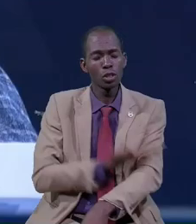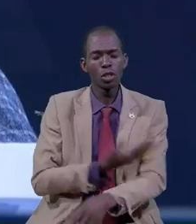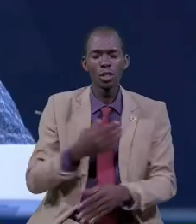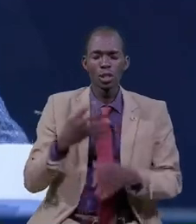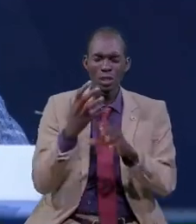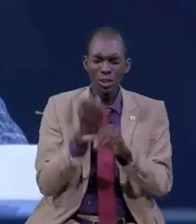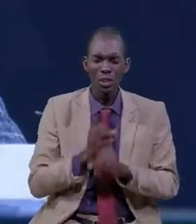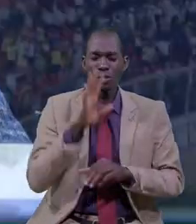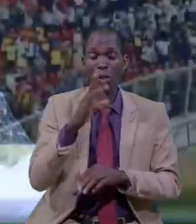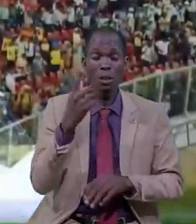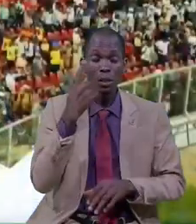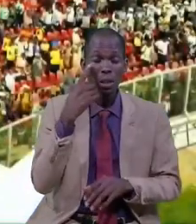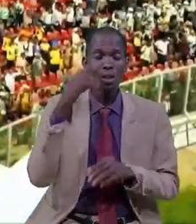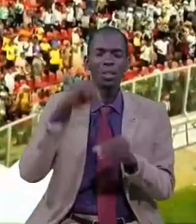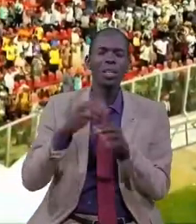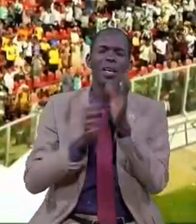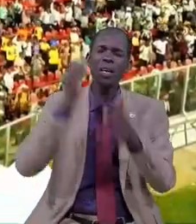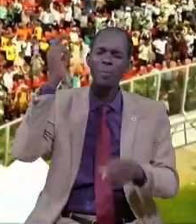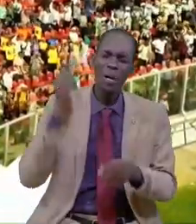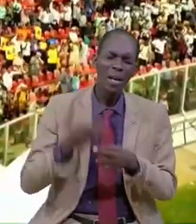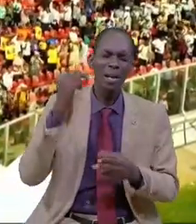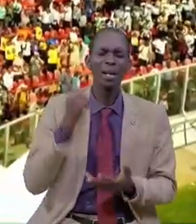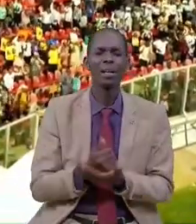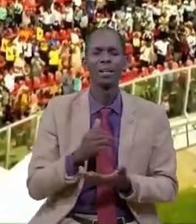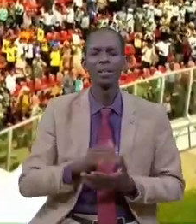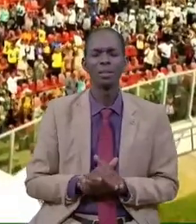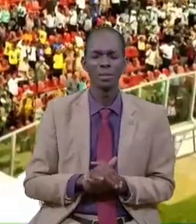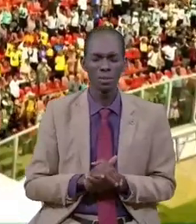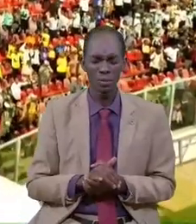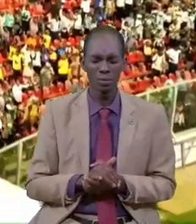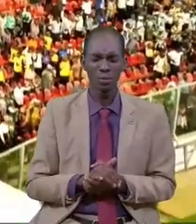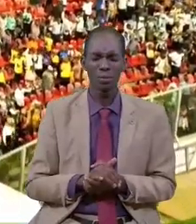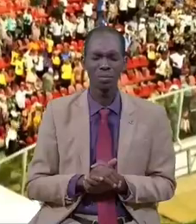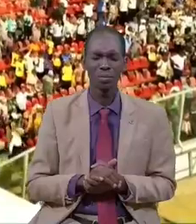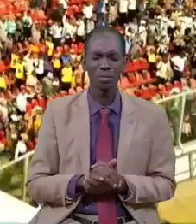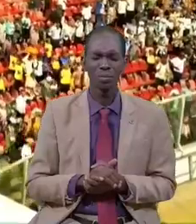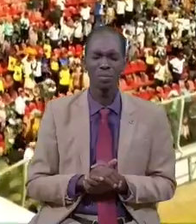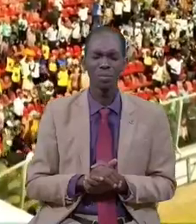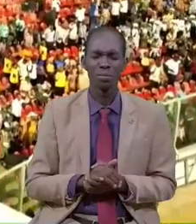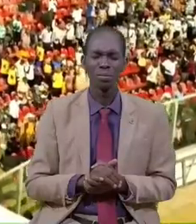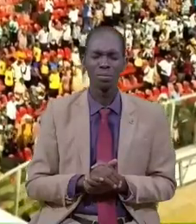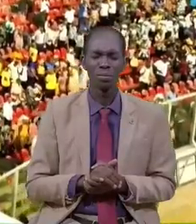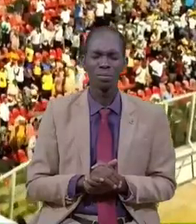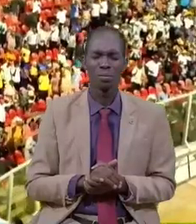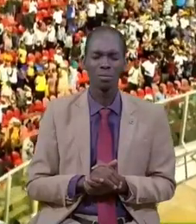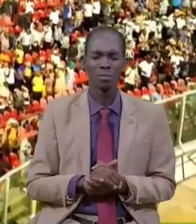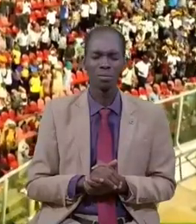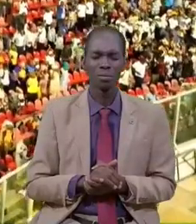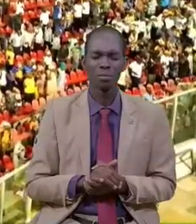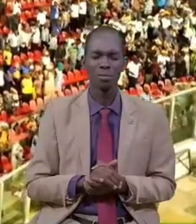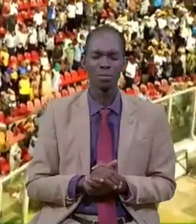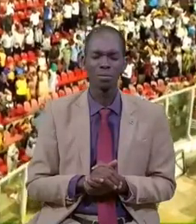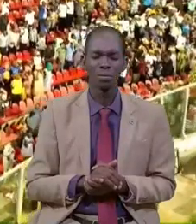sight in Jesus' name. Problème de vue d'aveuglement, je prie mon garçon, mon fils, ma fille